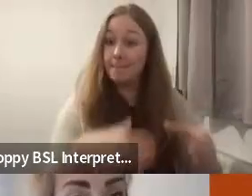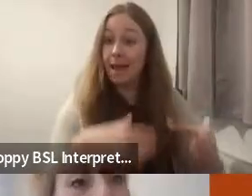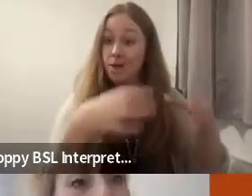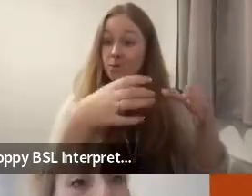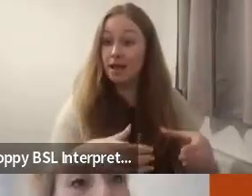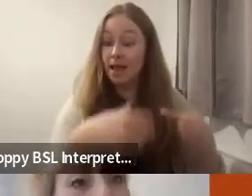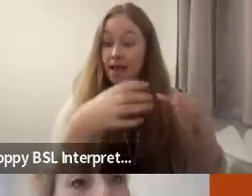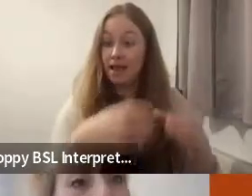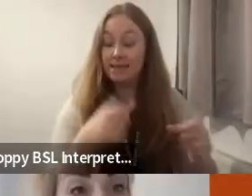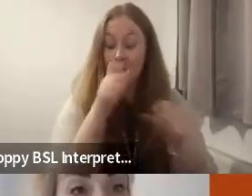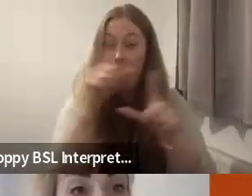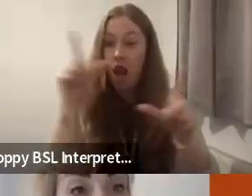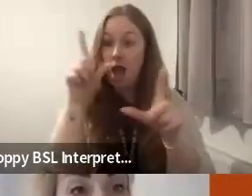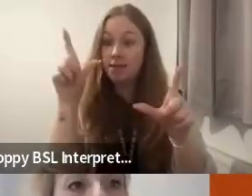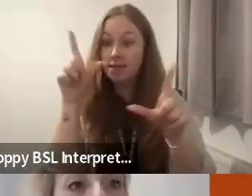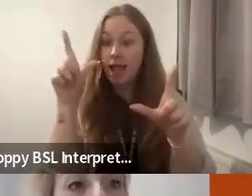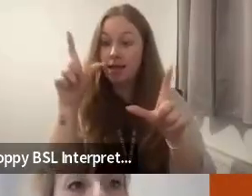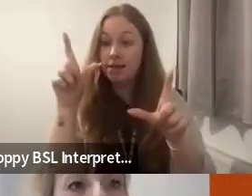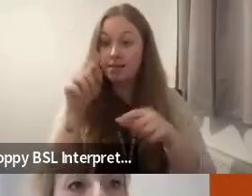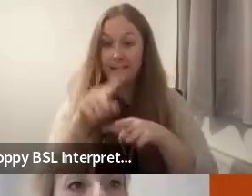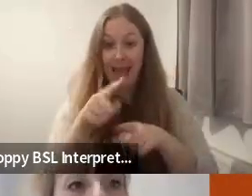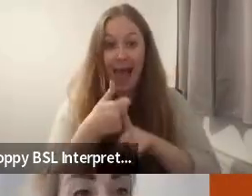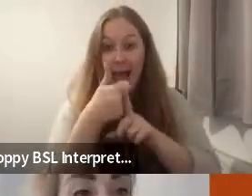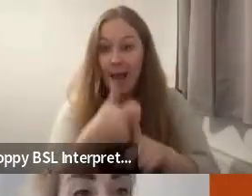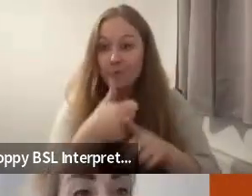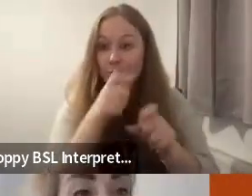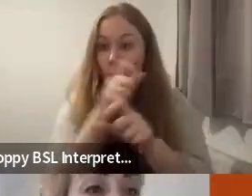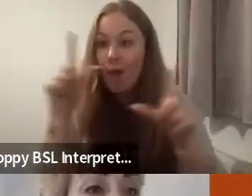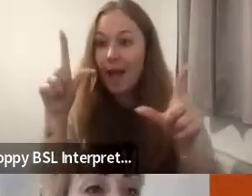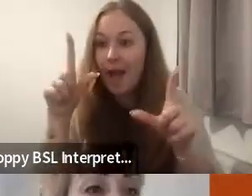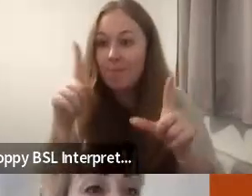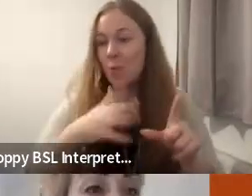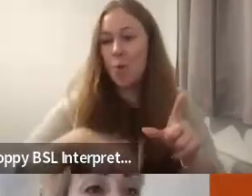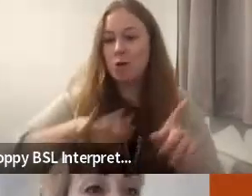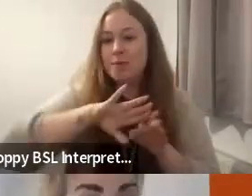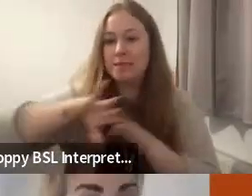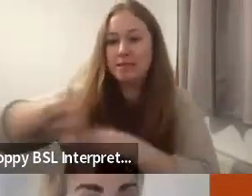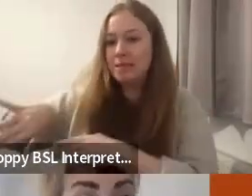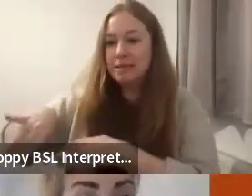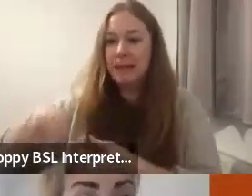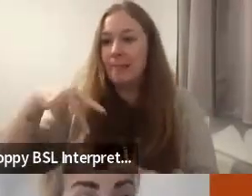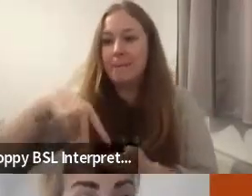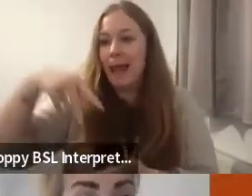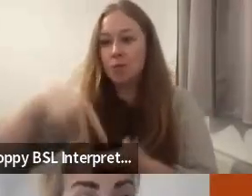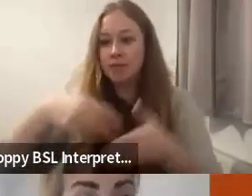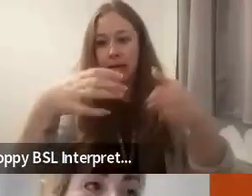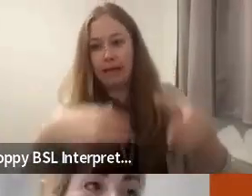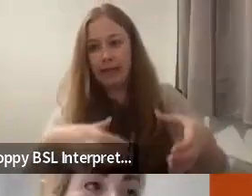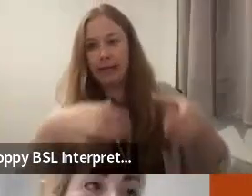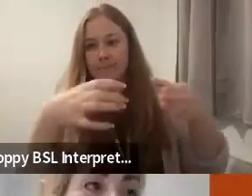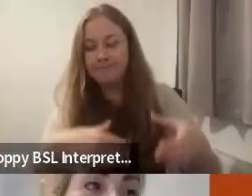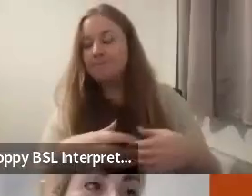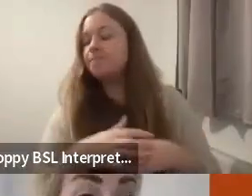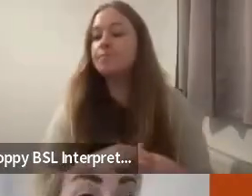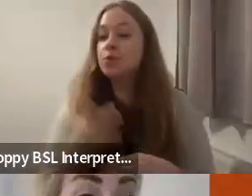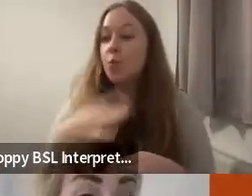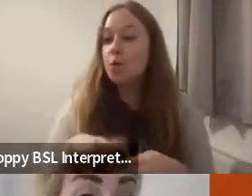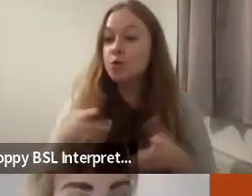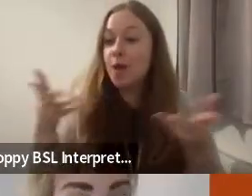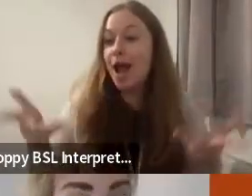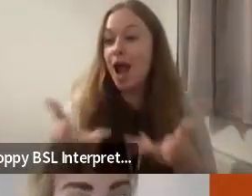is alerting. That helps them to wake up. So we want to try and discourage from bouncing, and we want to